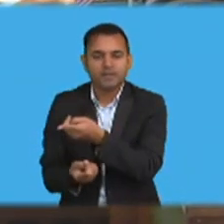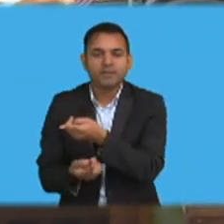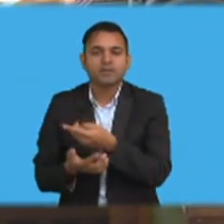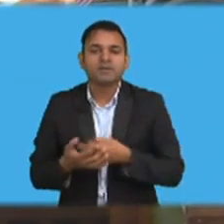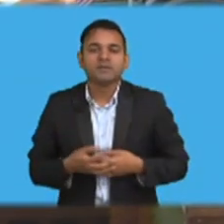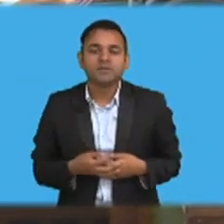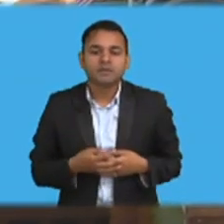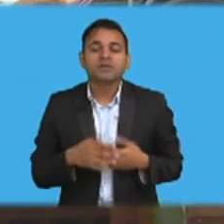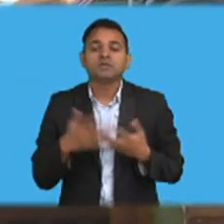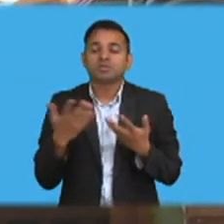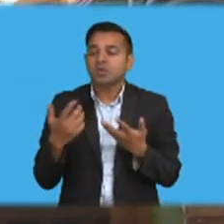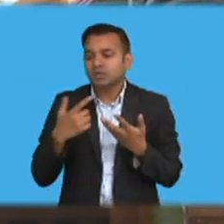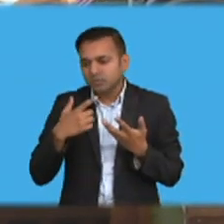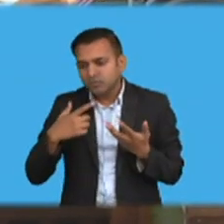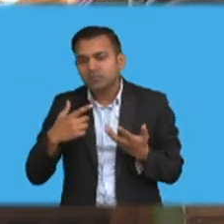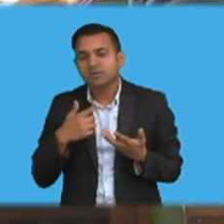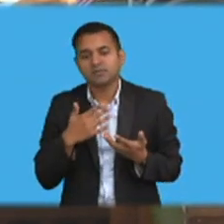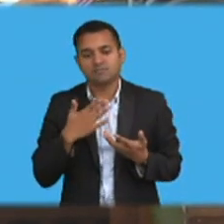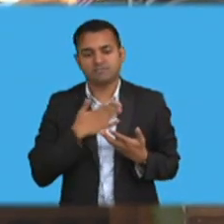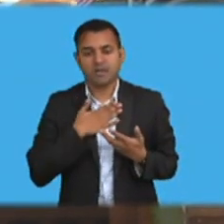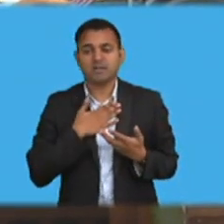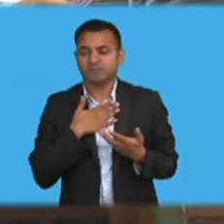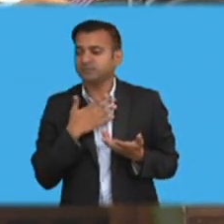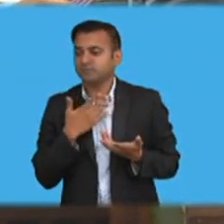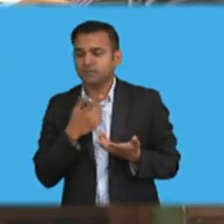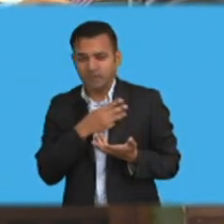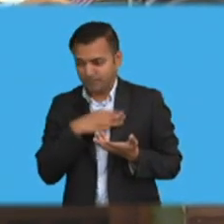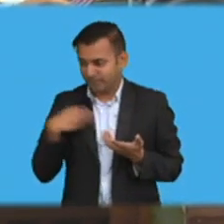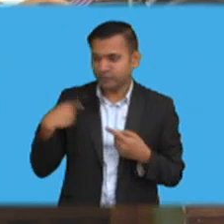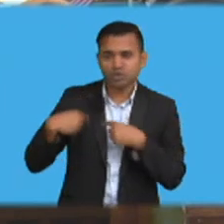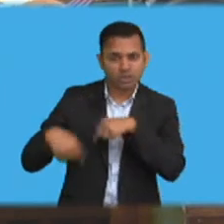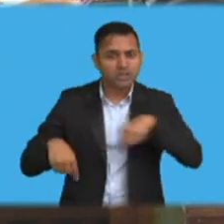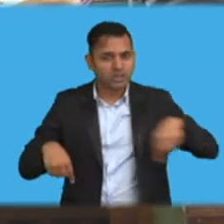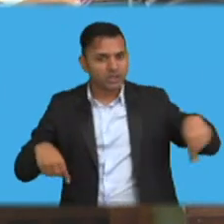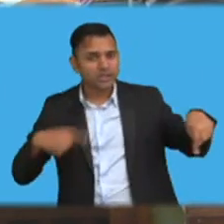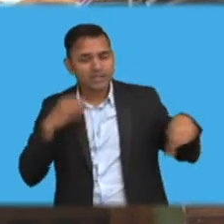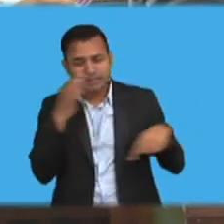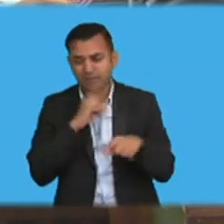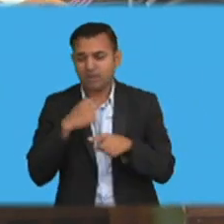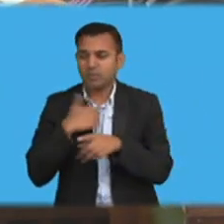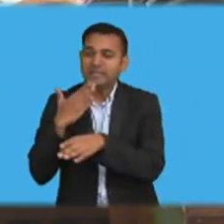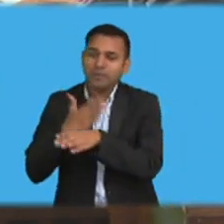my ministry will continue to work together with all concerned stakeholders to